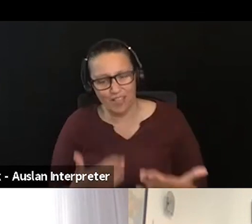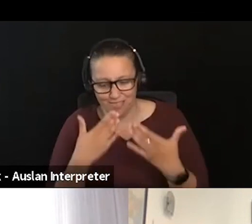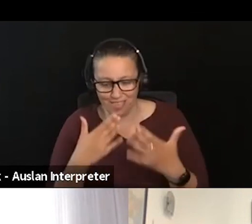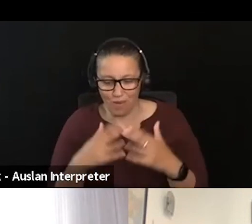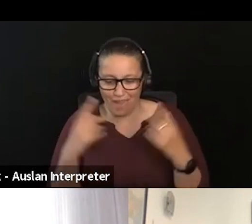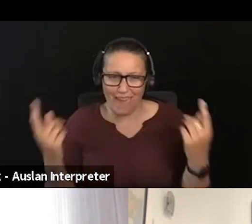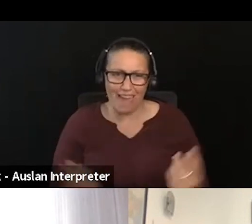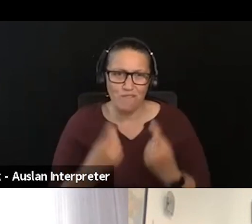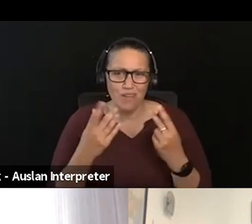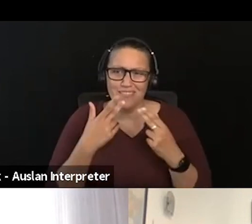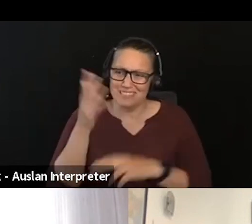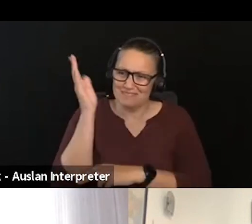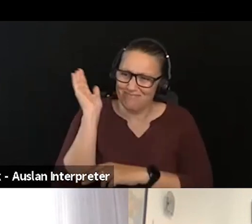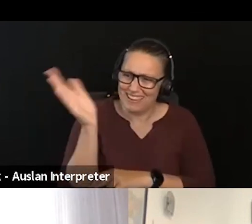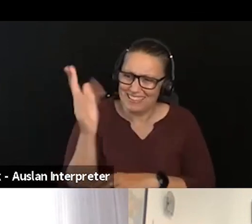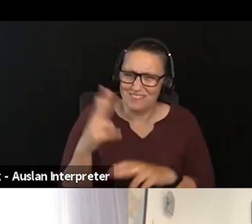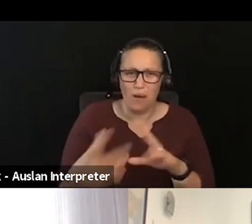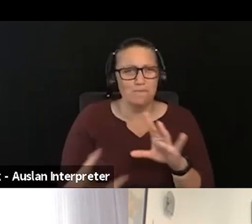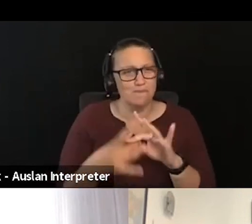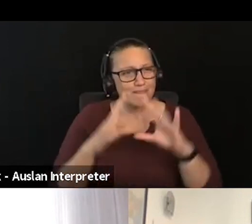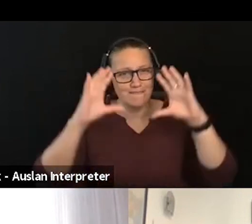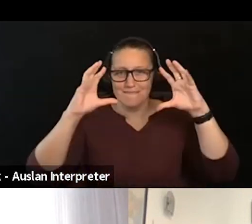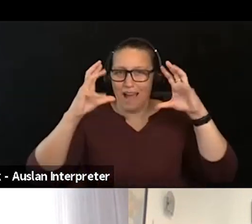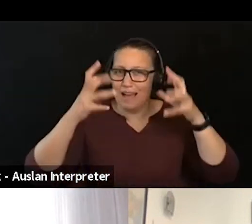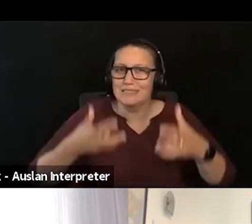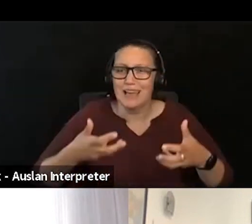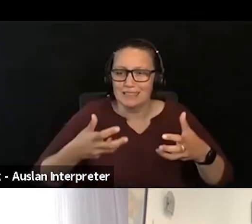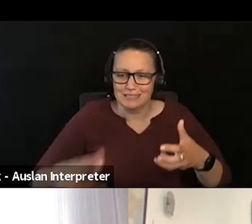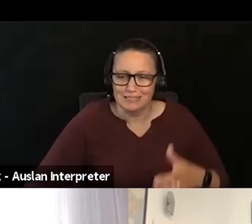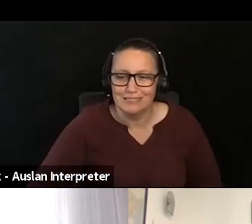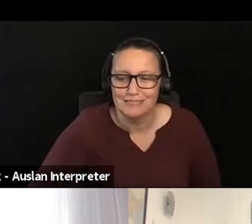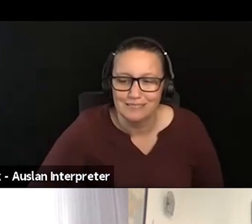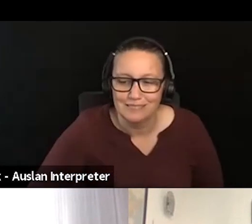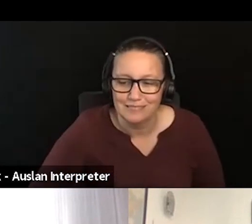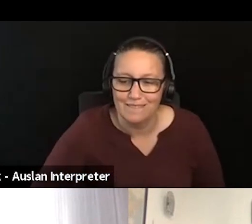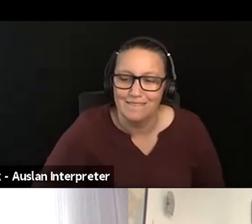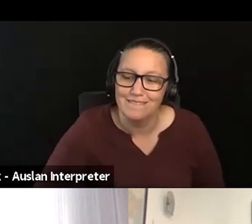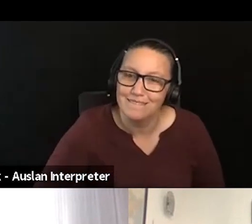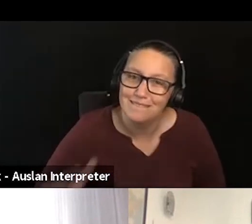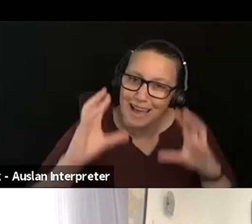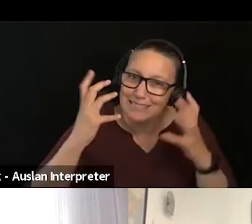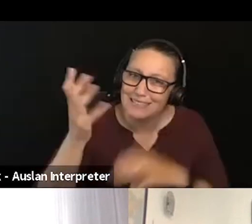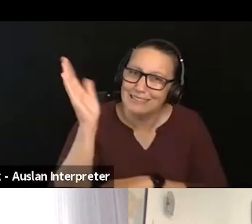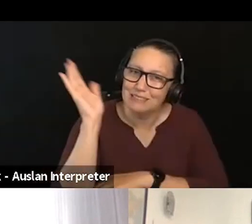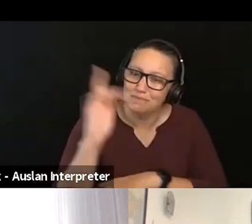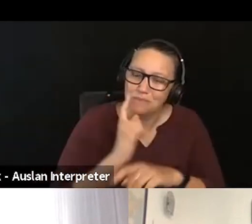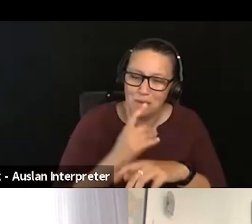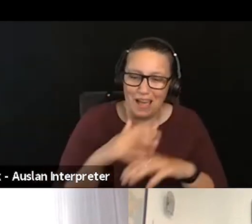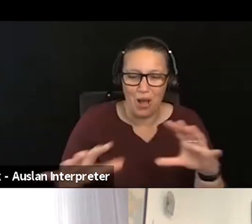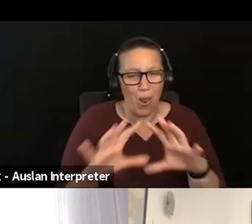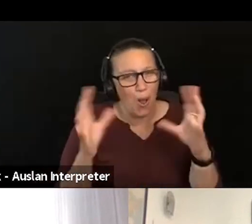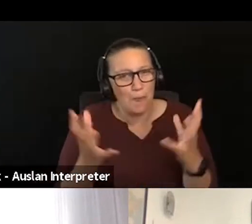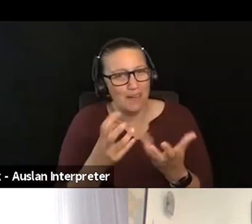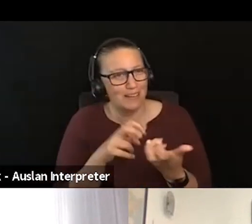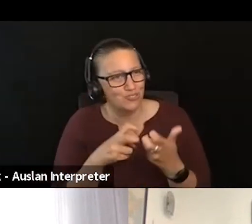like to thank our speakers for a fascinating seminar looking at global issues and looking at